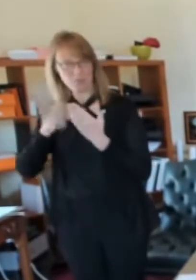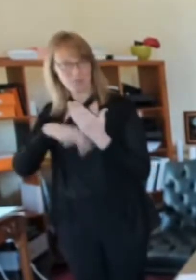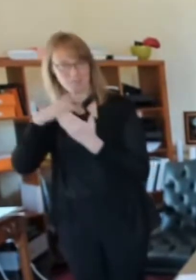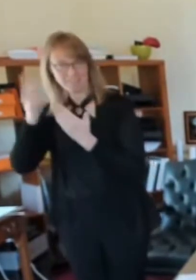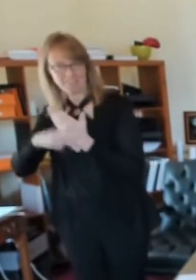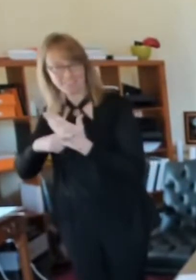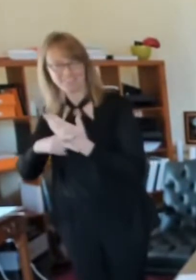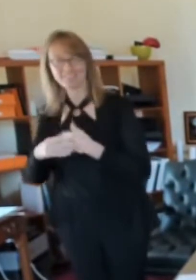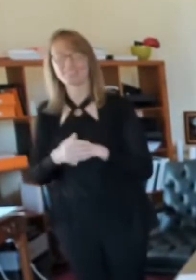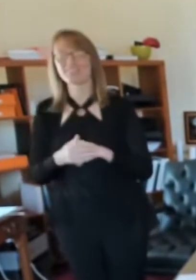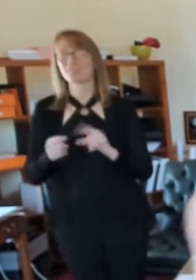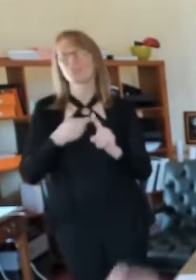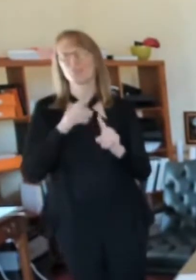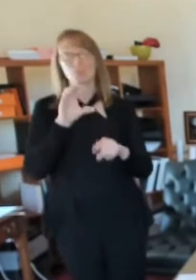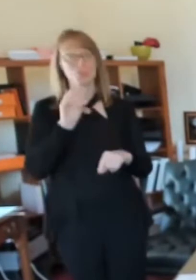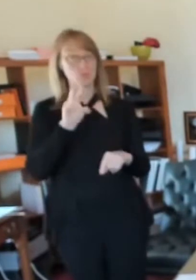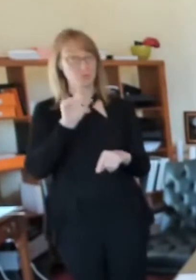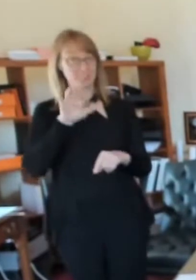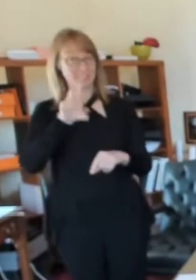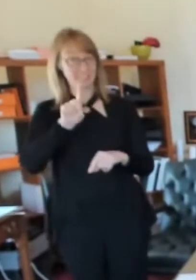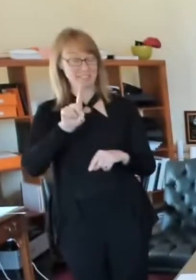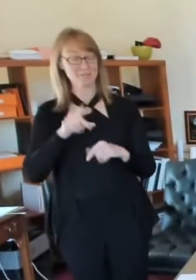COVID.